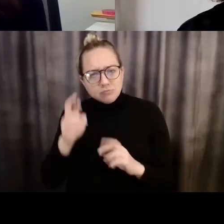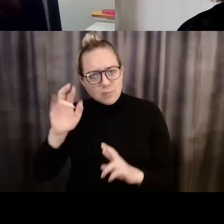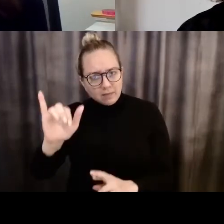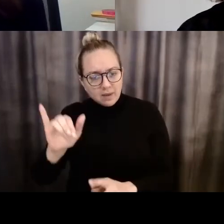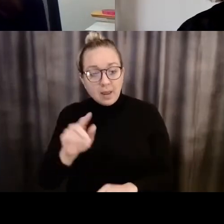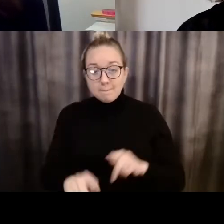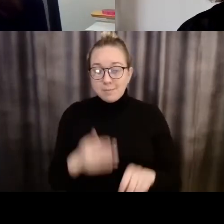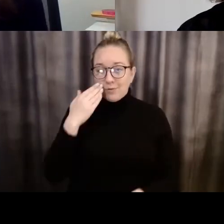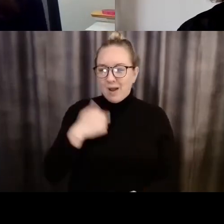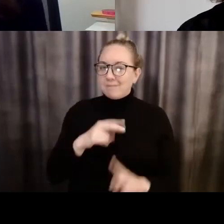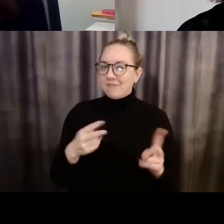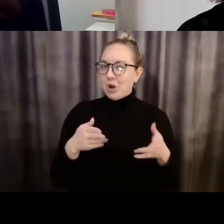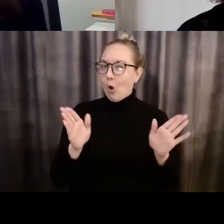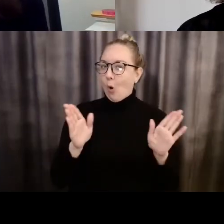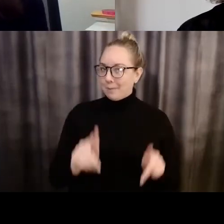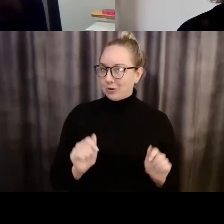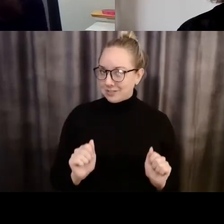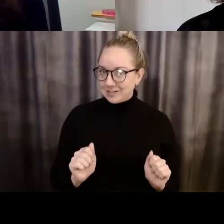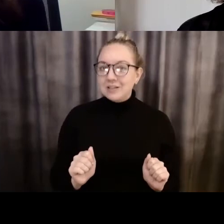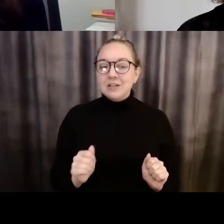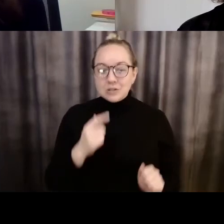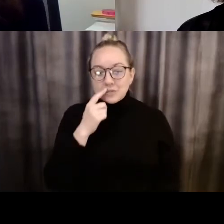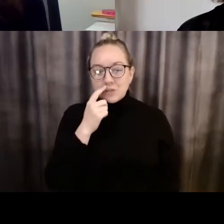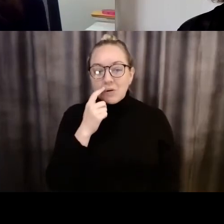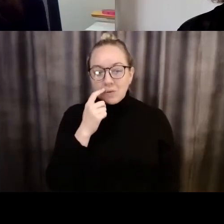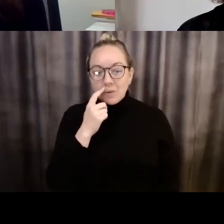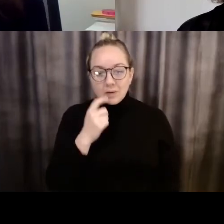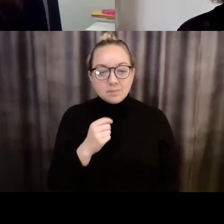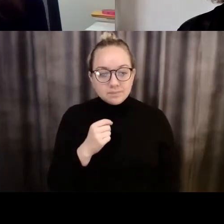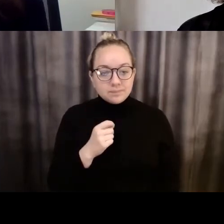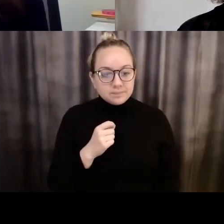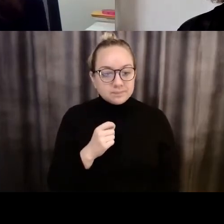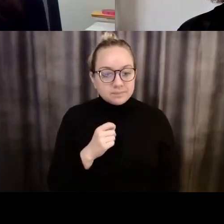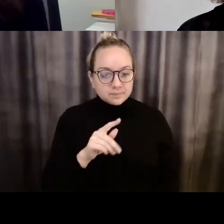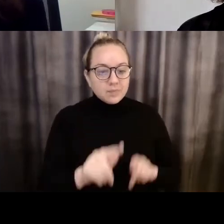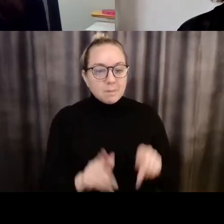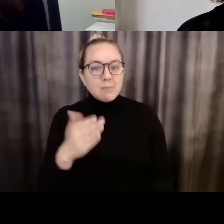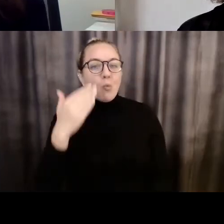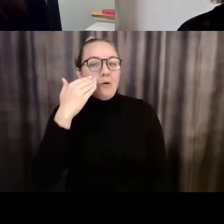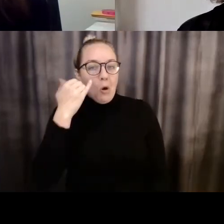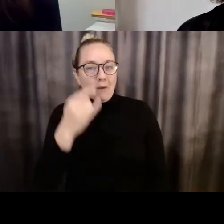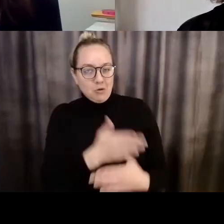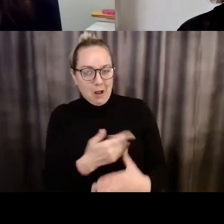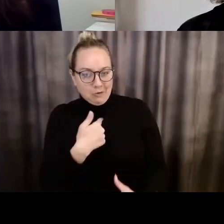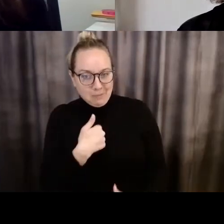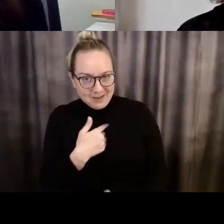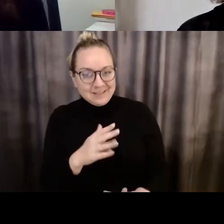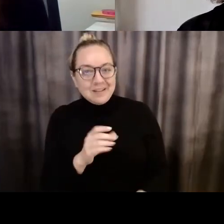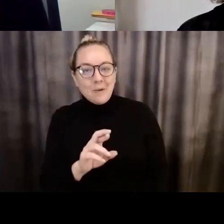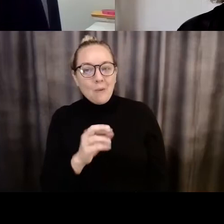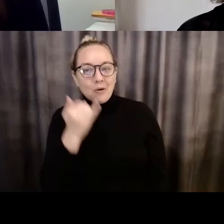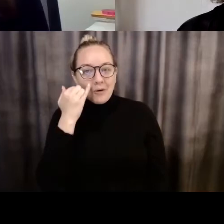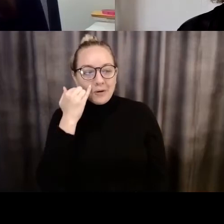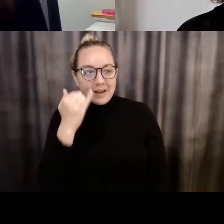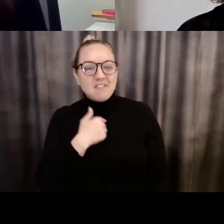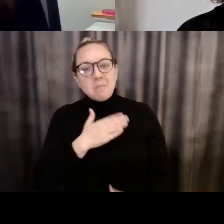so people will know, and they really won't like necessarily bother me, right? Or I will be happy to have a collaboration during a